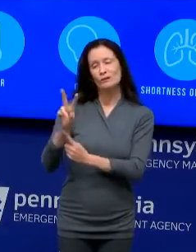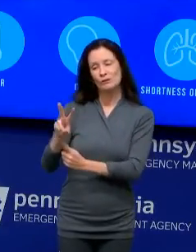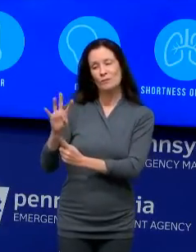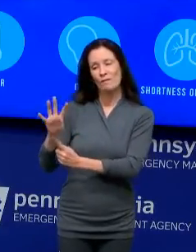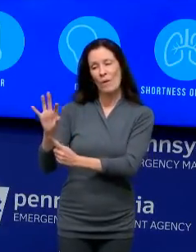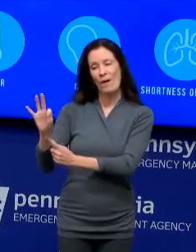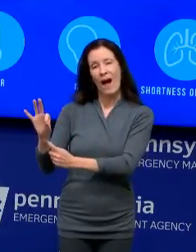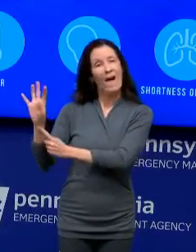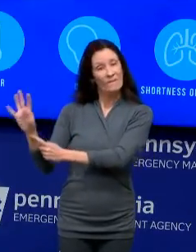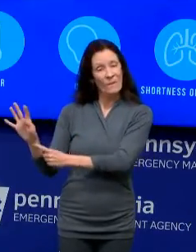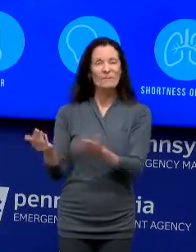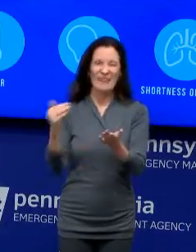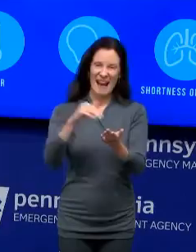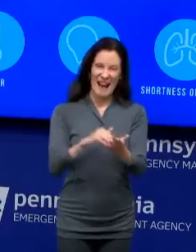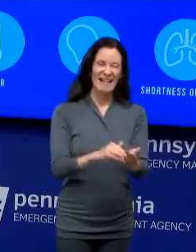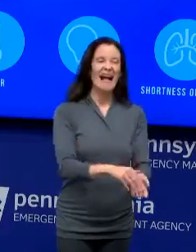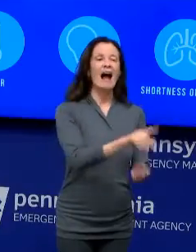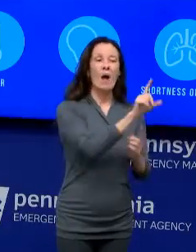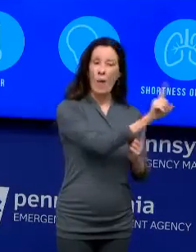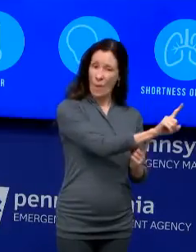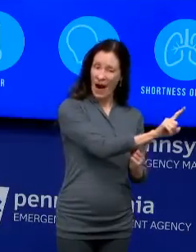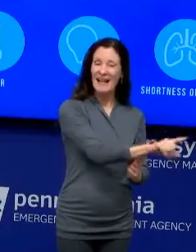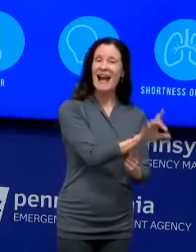1-855-284-2494. Again,